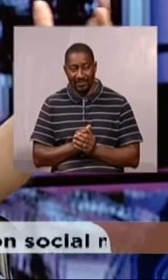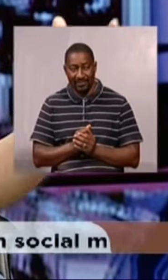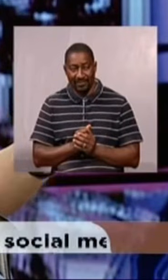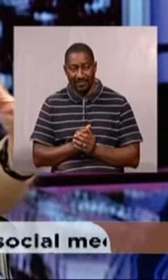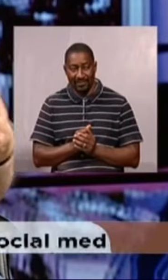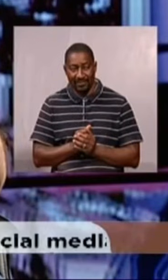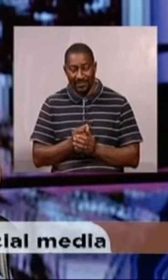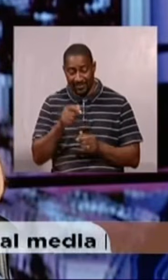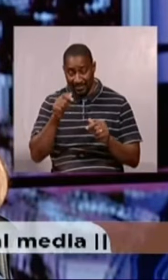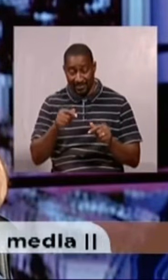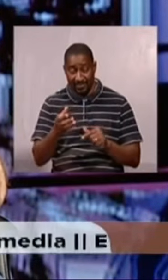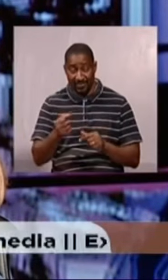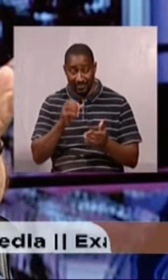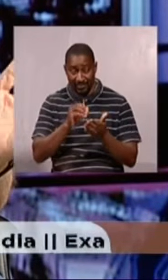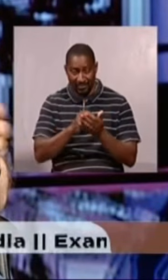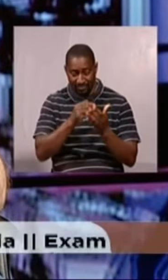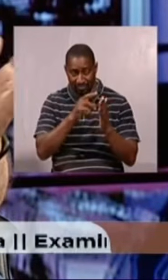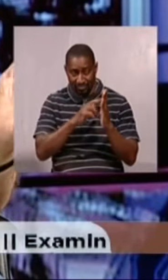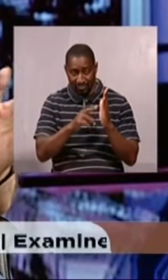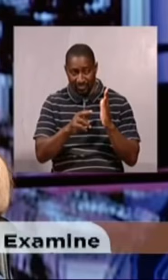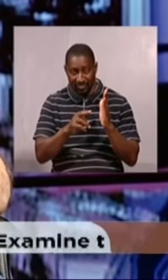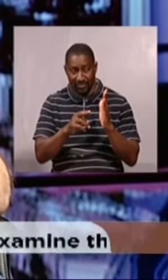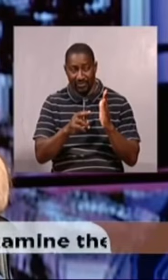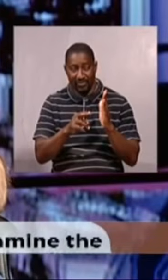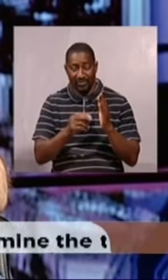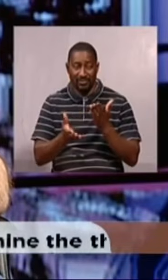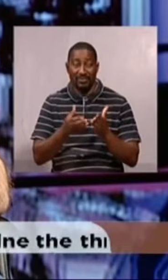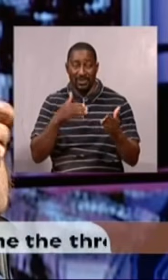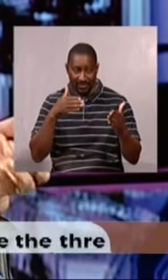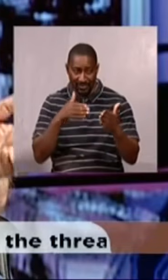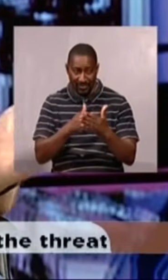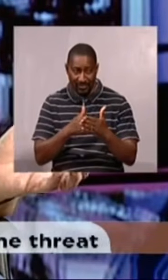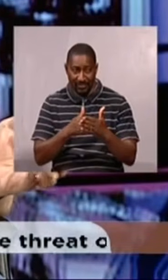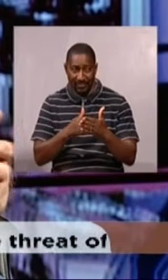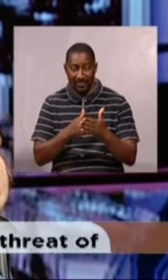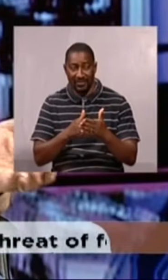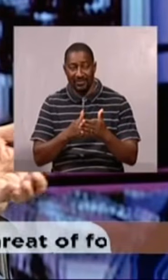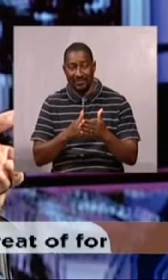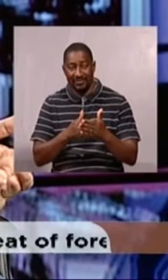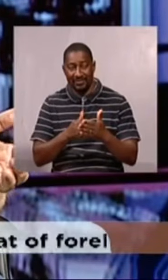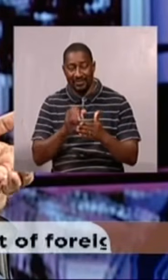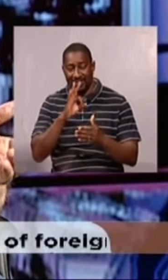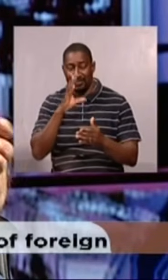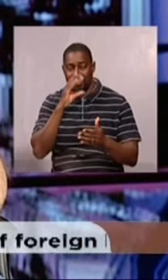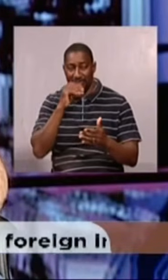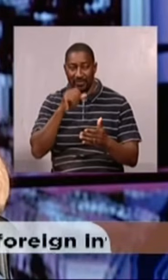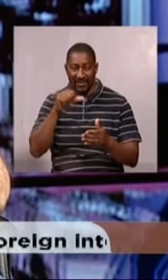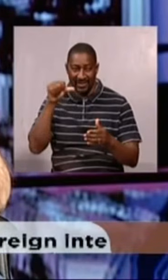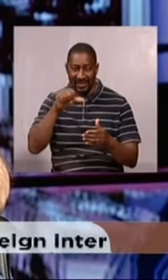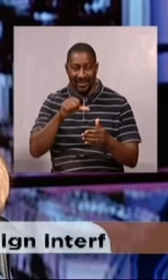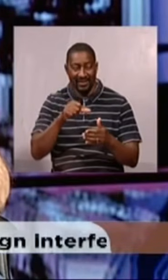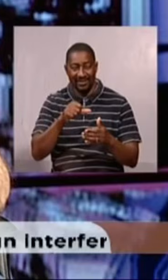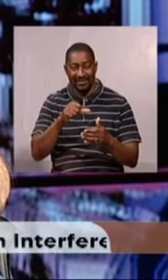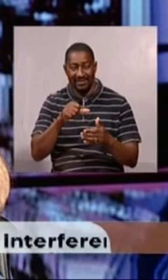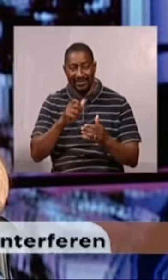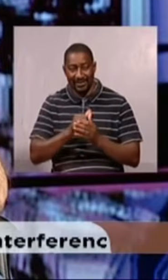also impose their own rules, of course, and they can ban you or suspend you if you transgress. Sometimes it's not done very fairly, but